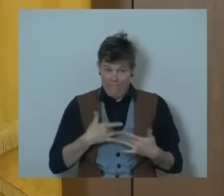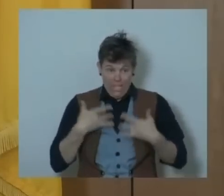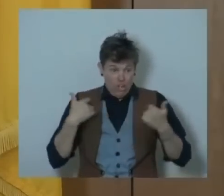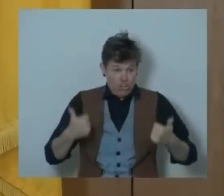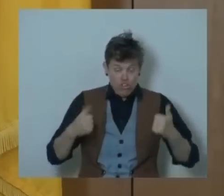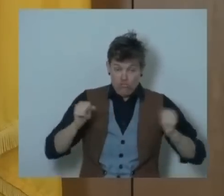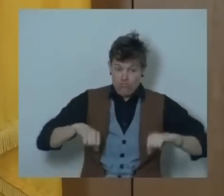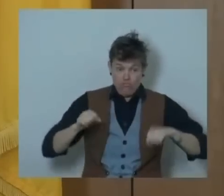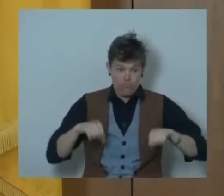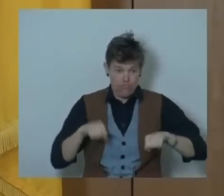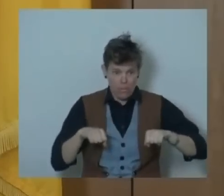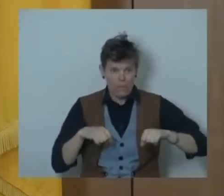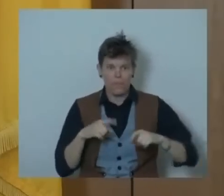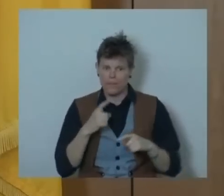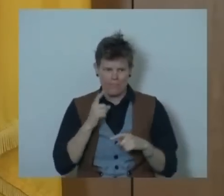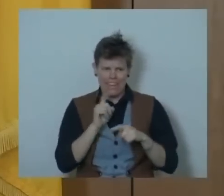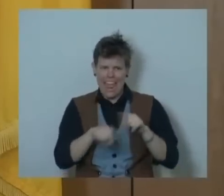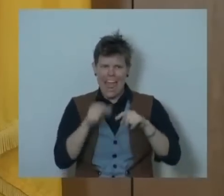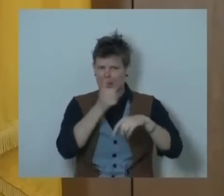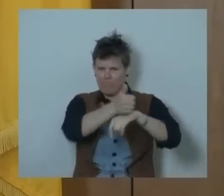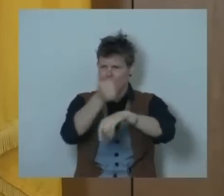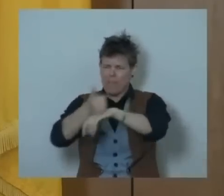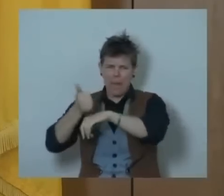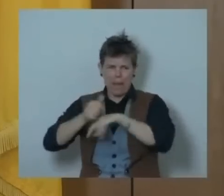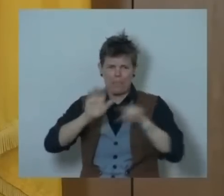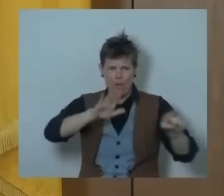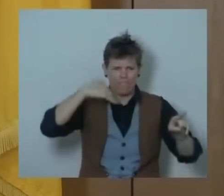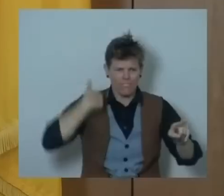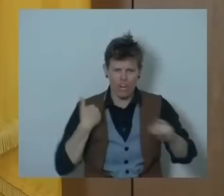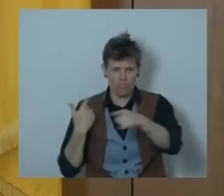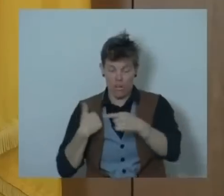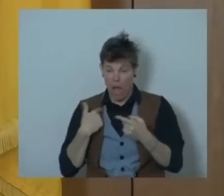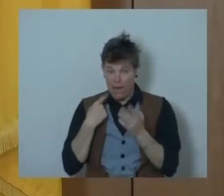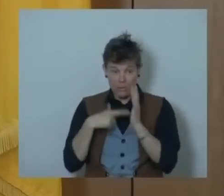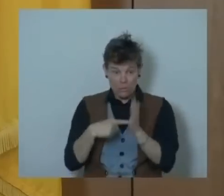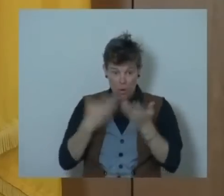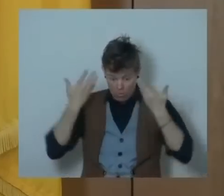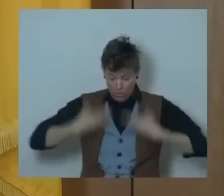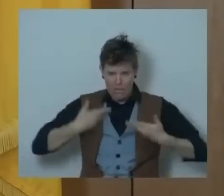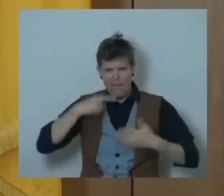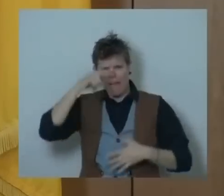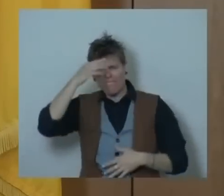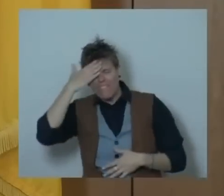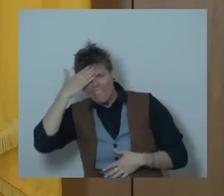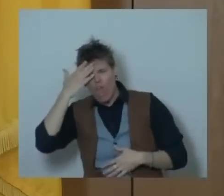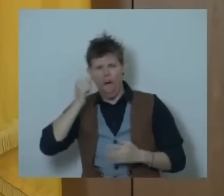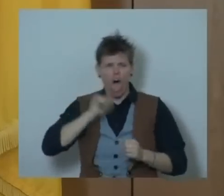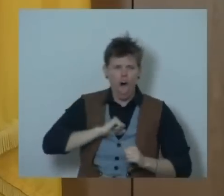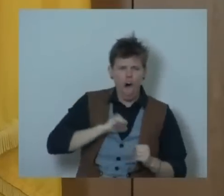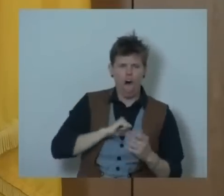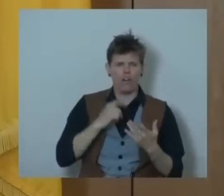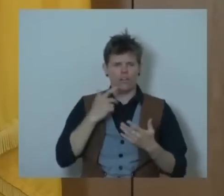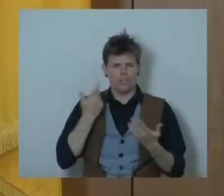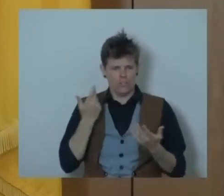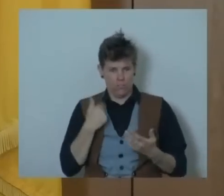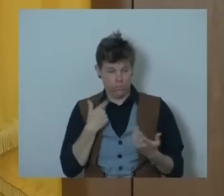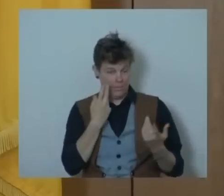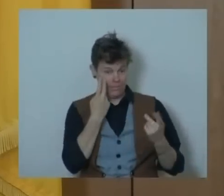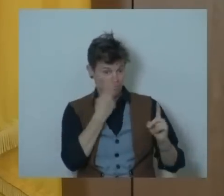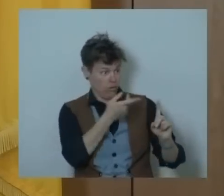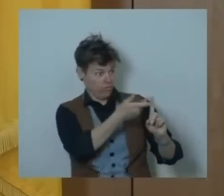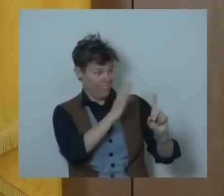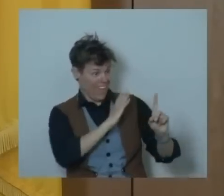can't blame someone. I have no symptoms. I'm not aware of anyone with COVID-19 that I came into contact